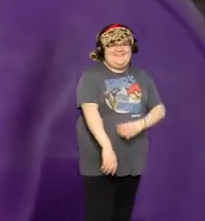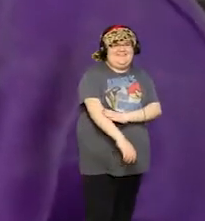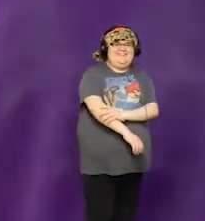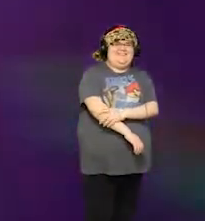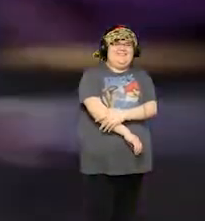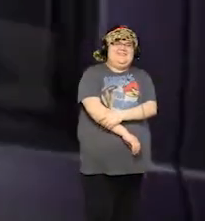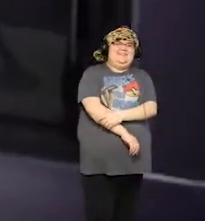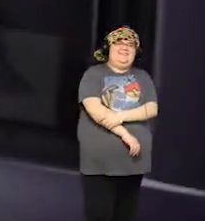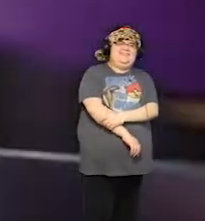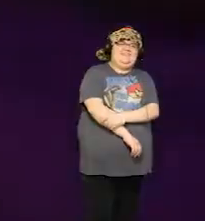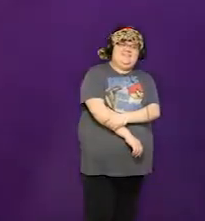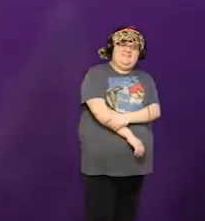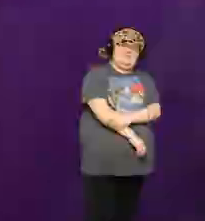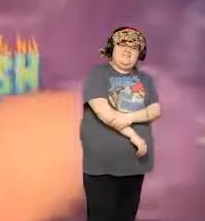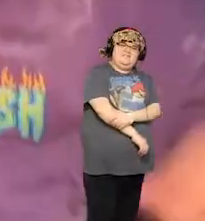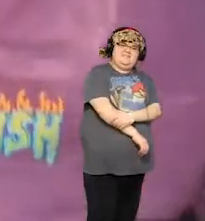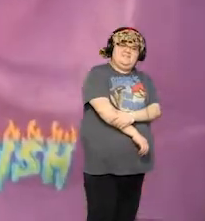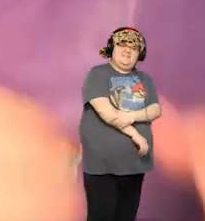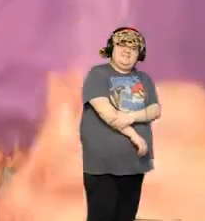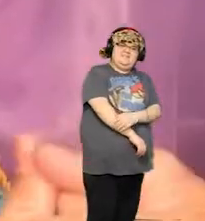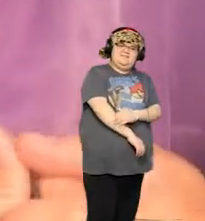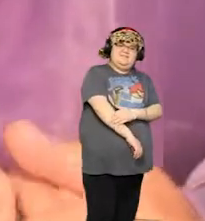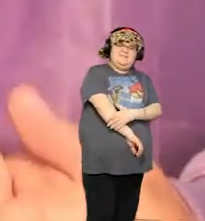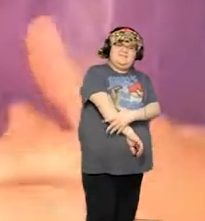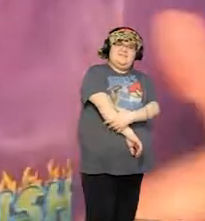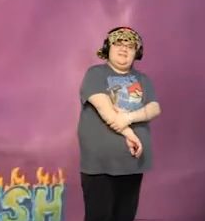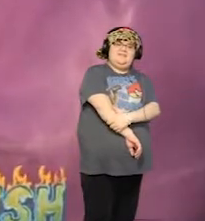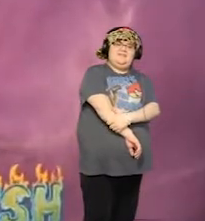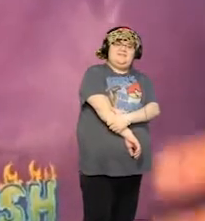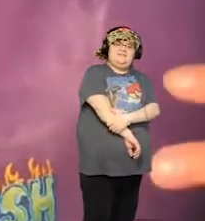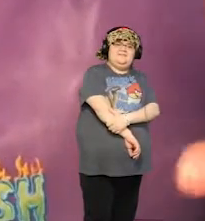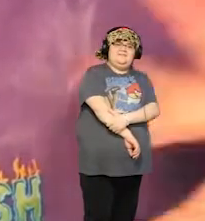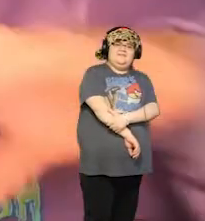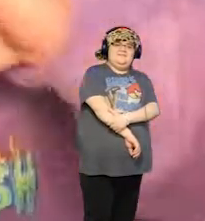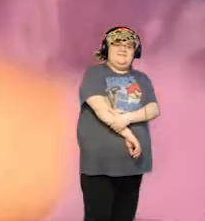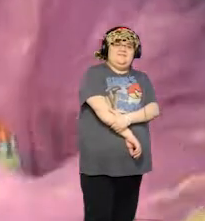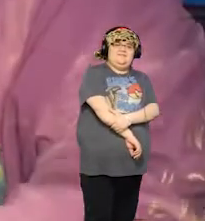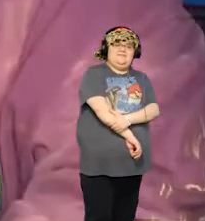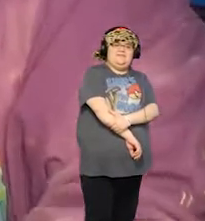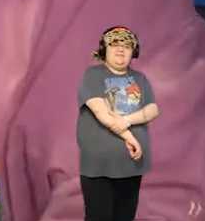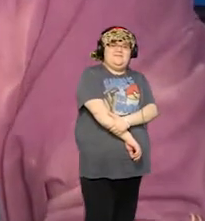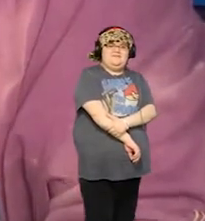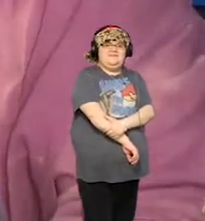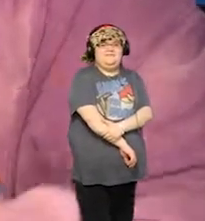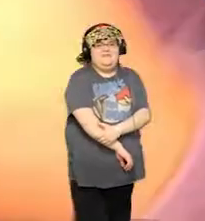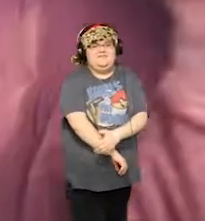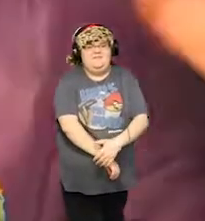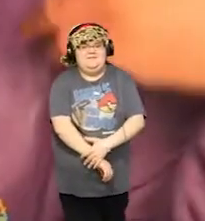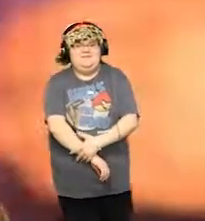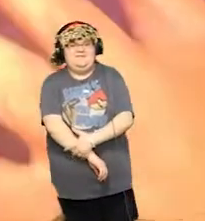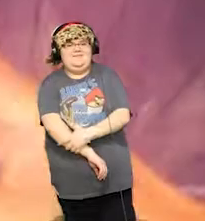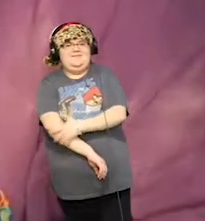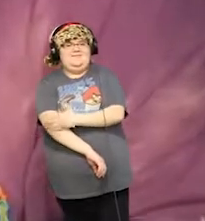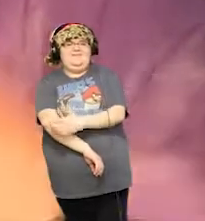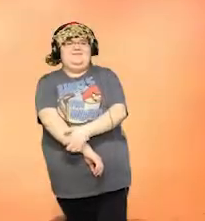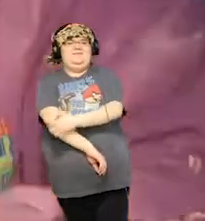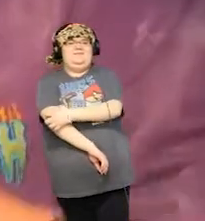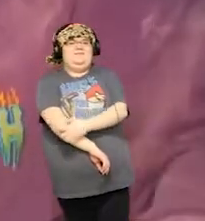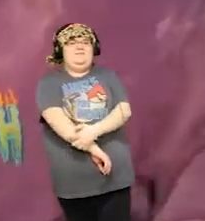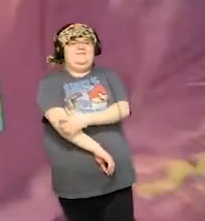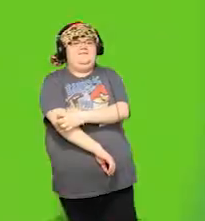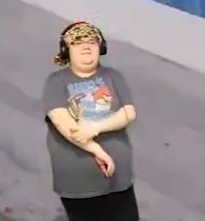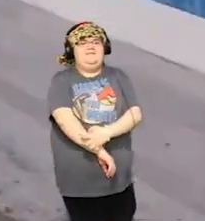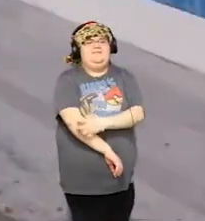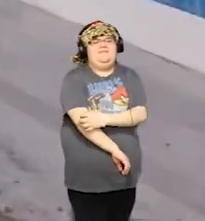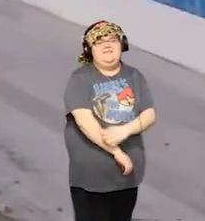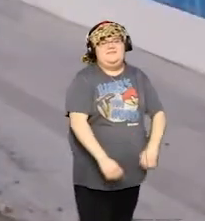I invented this game, mate. Wait. So basically, guys, Jaden, Mac and Lewis, they made this super store. They put all the items everywhere, so they know where the items are. Easy,